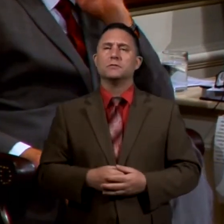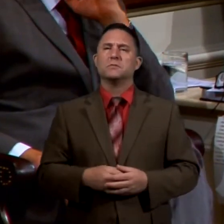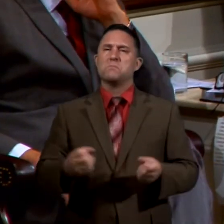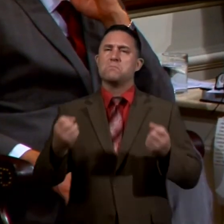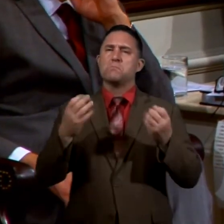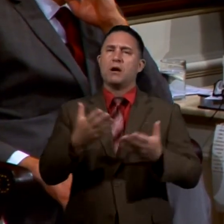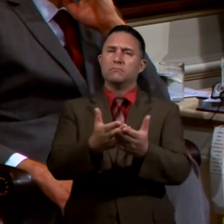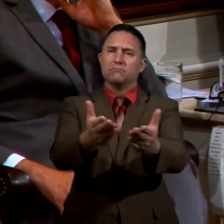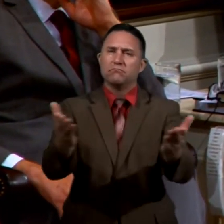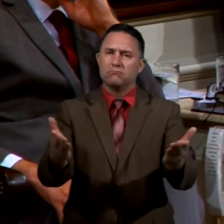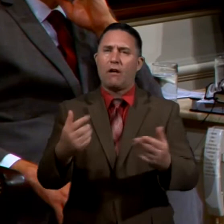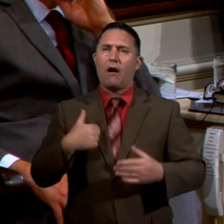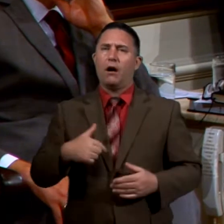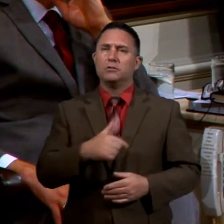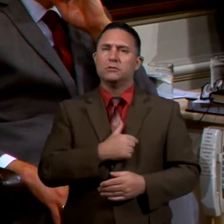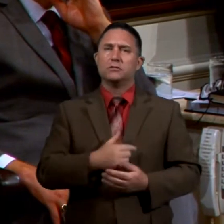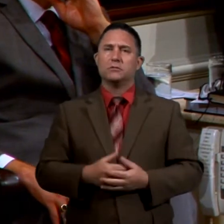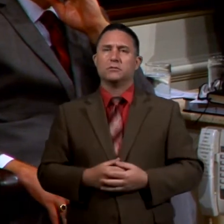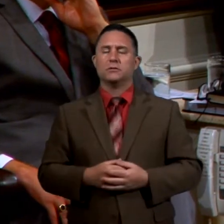How many of us